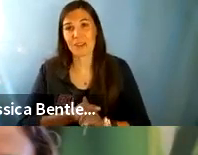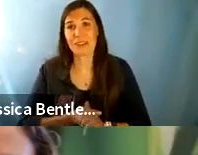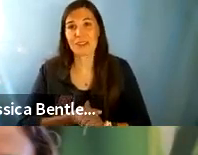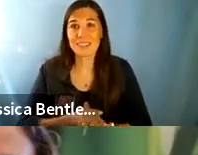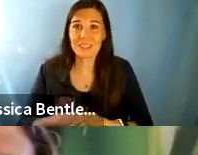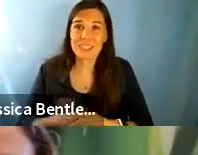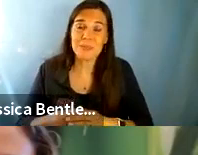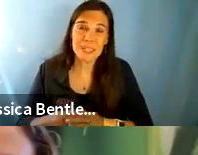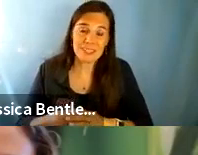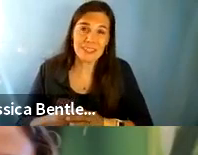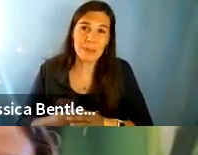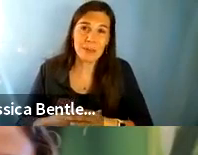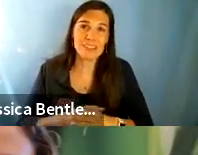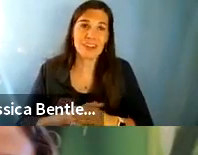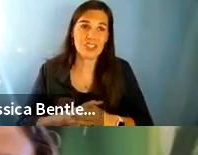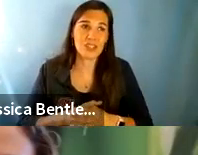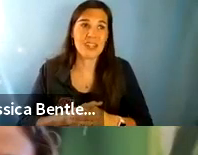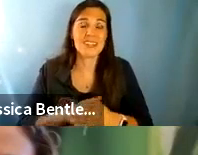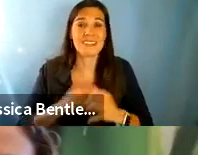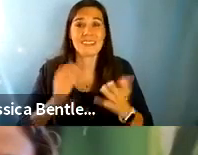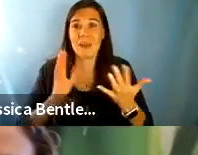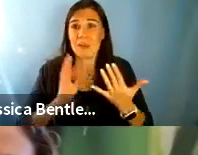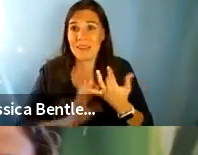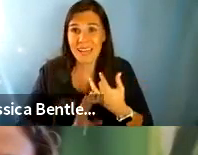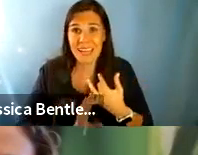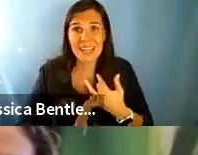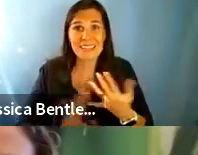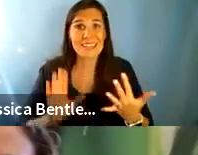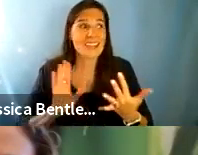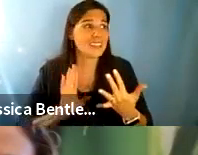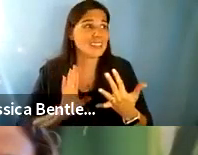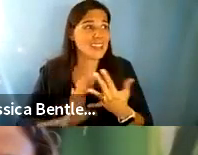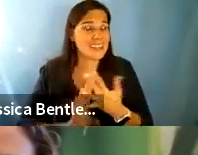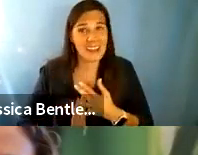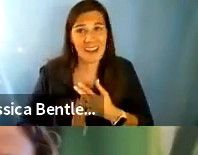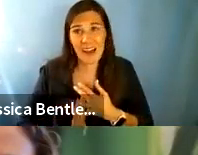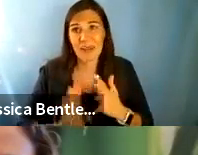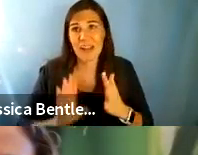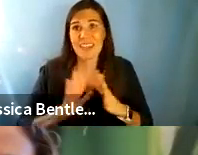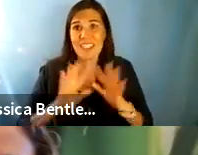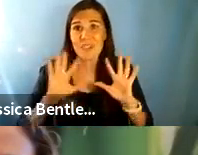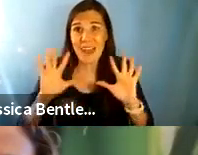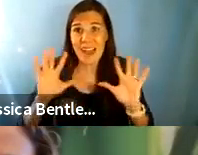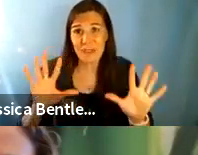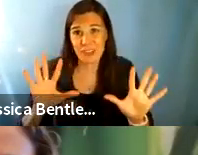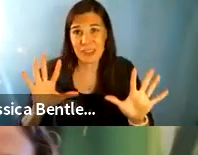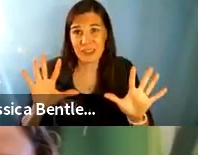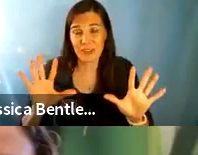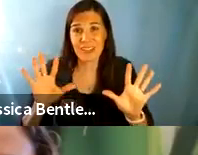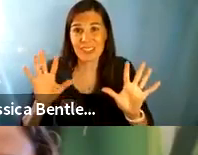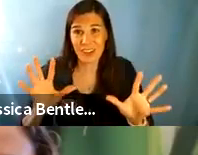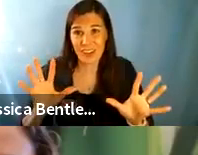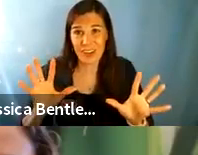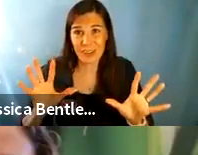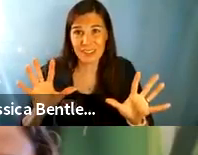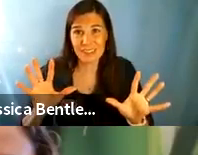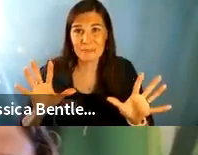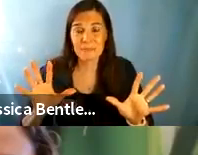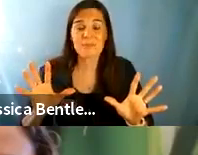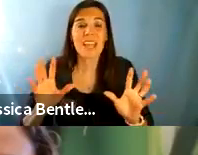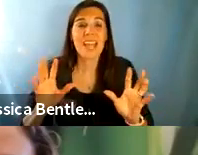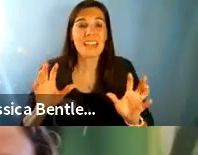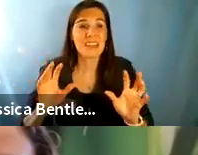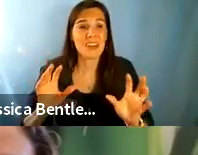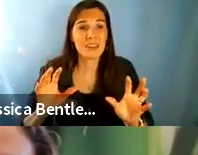club conference is a really big deal because our students plan it, they set it up, they do everything for this